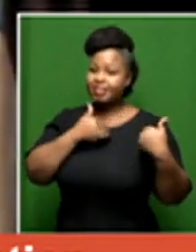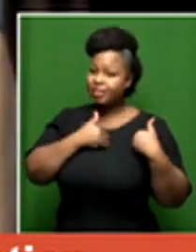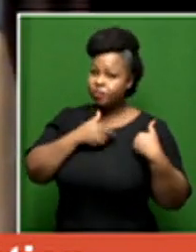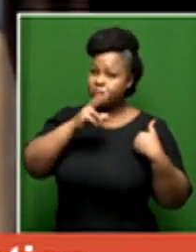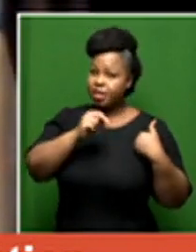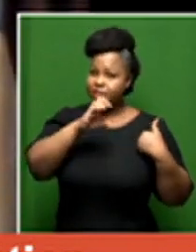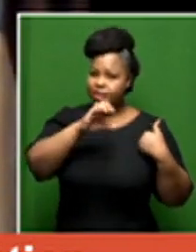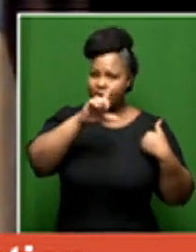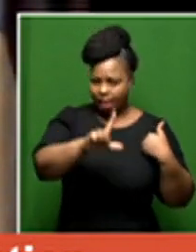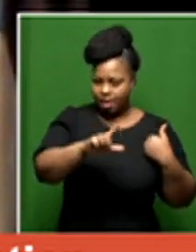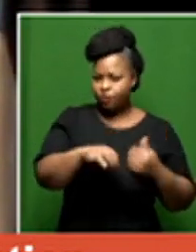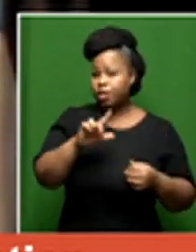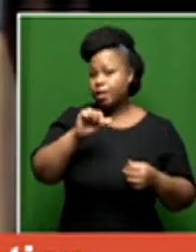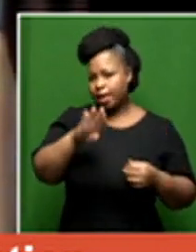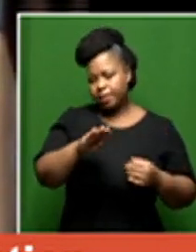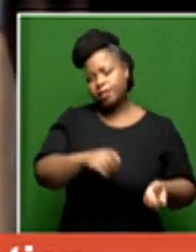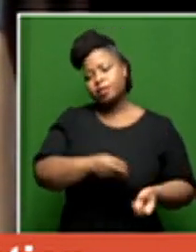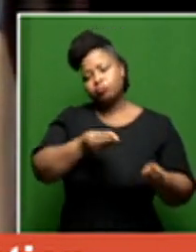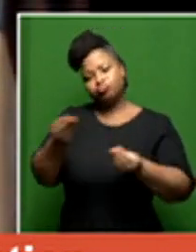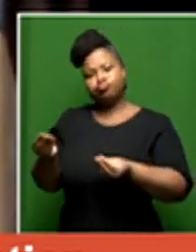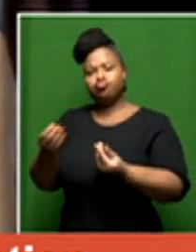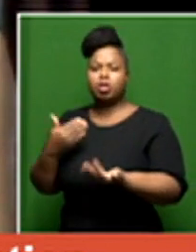NCL lab, then is when then it will be